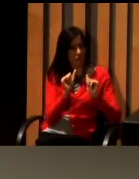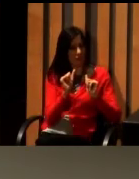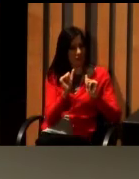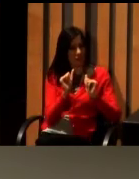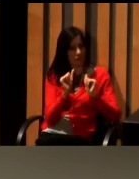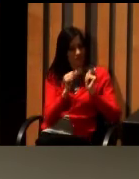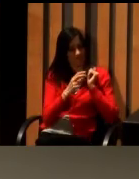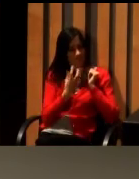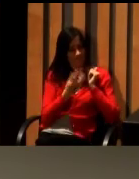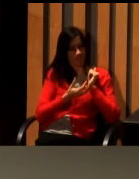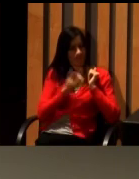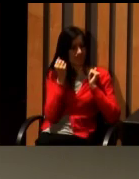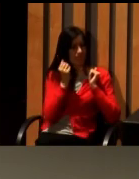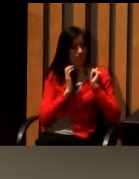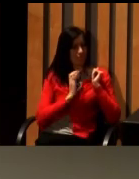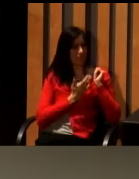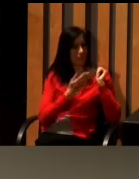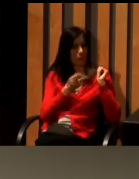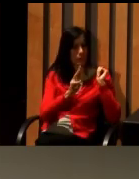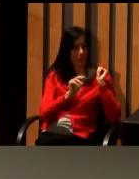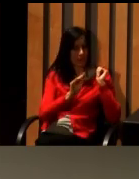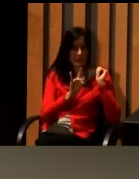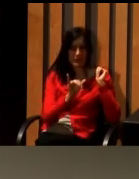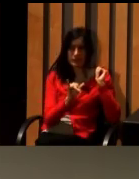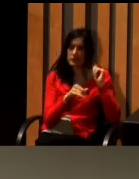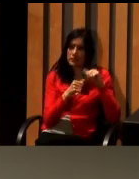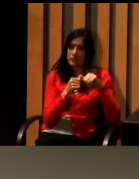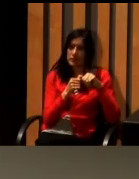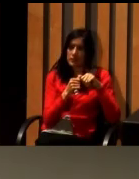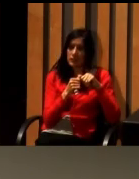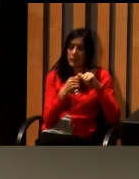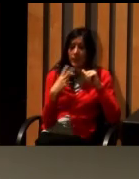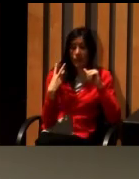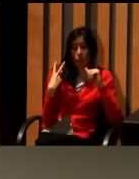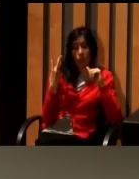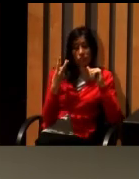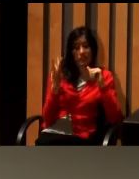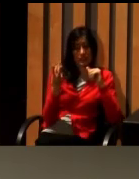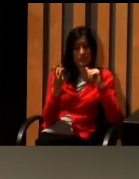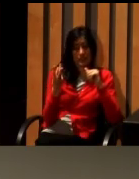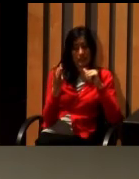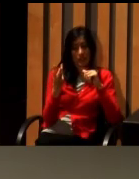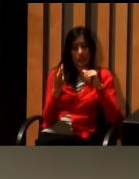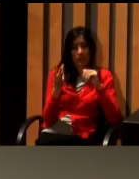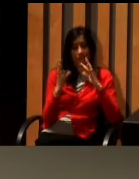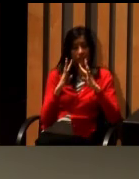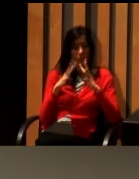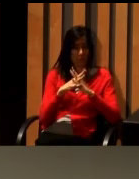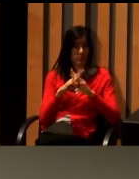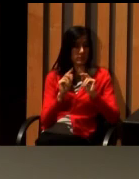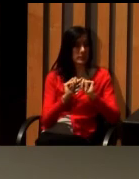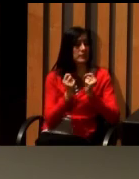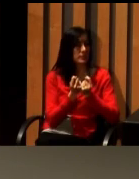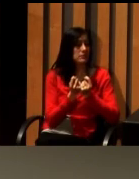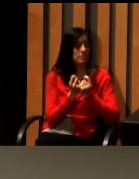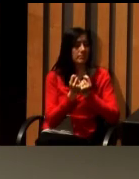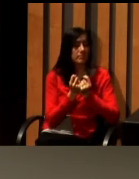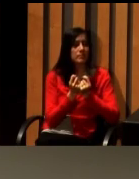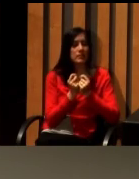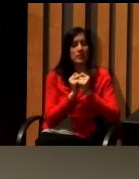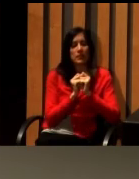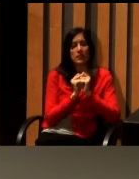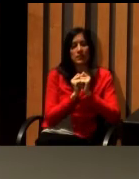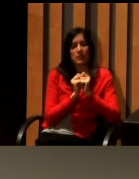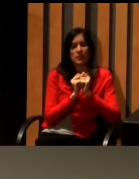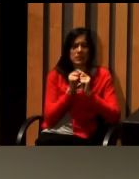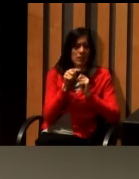And obviously, when we talk about the Washington football team, it is something that